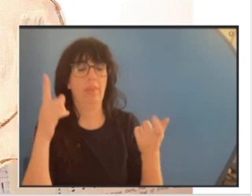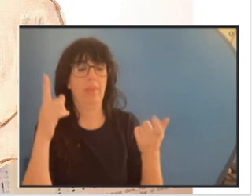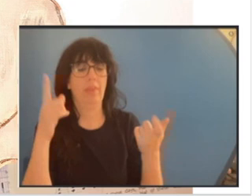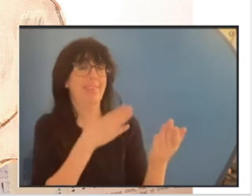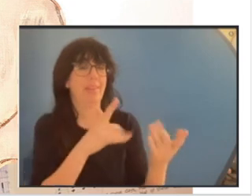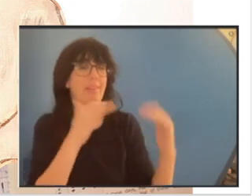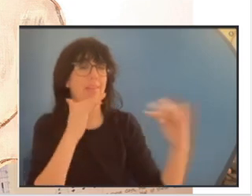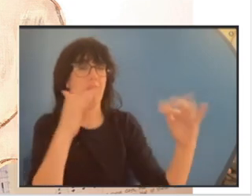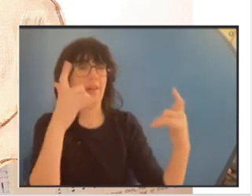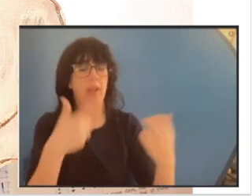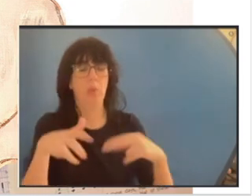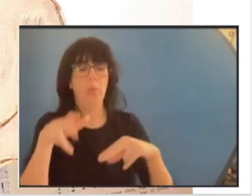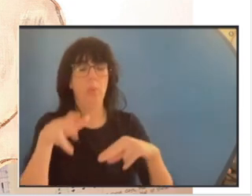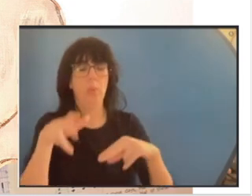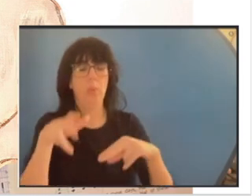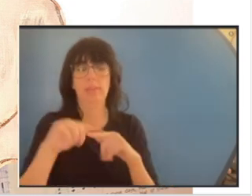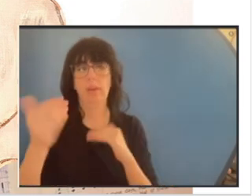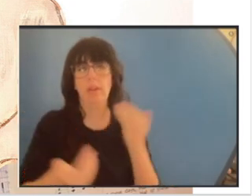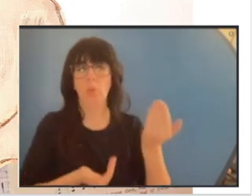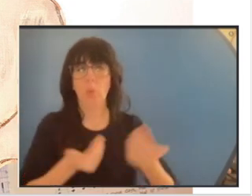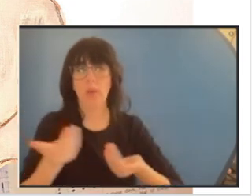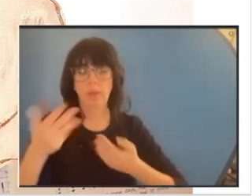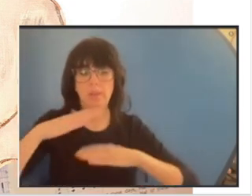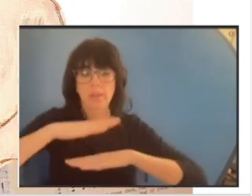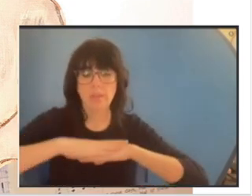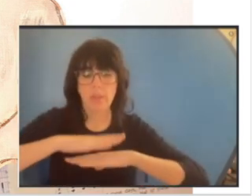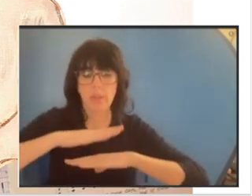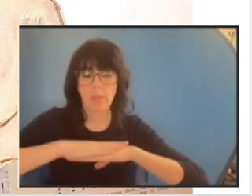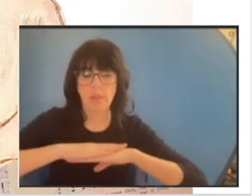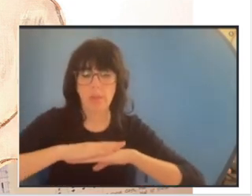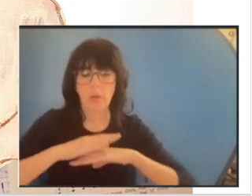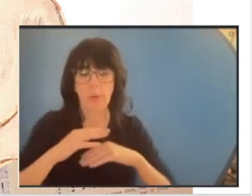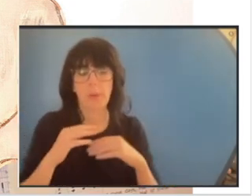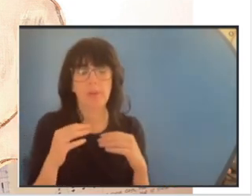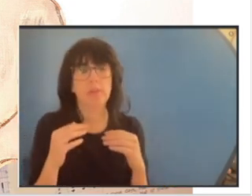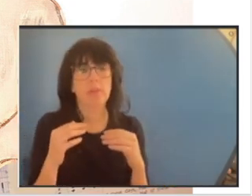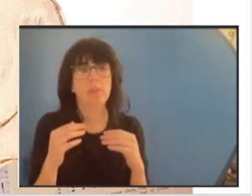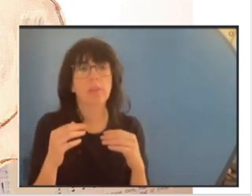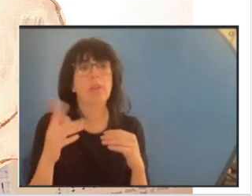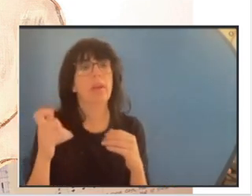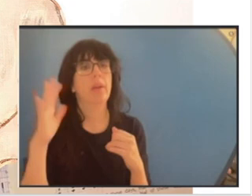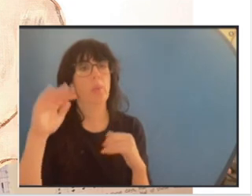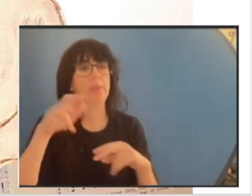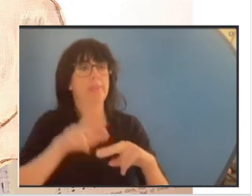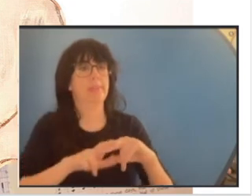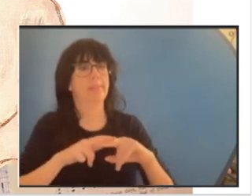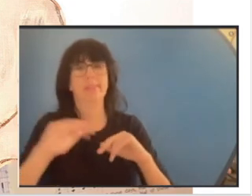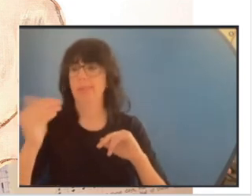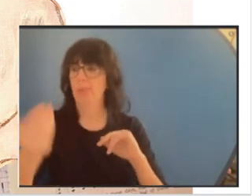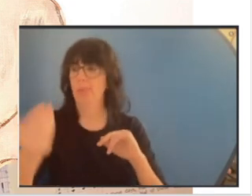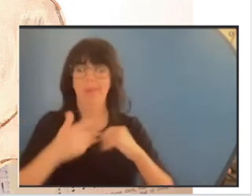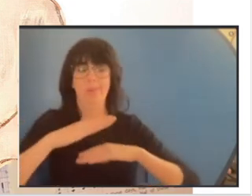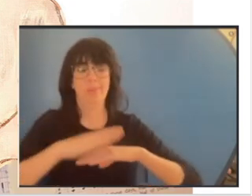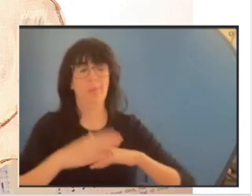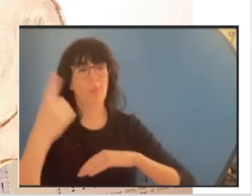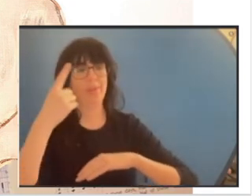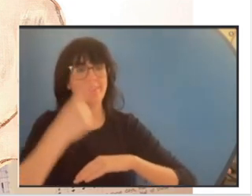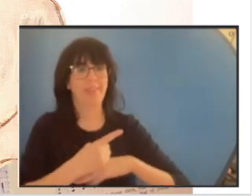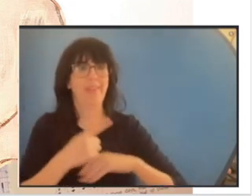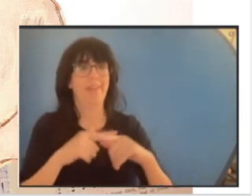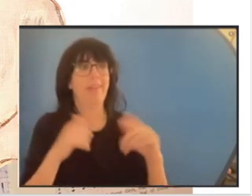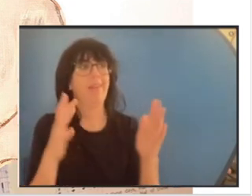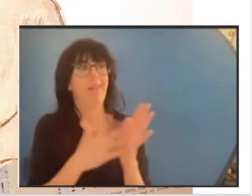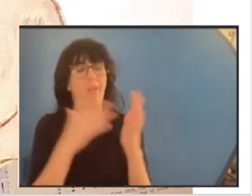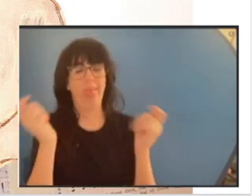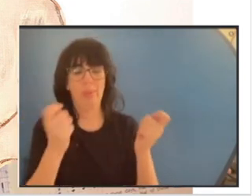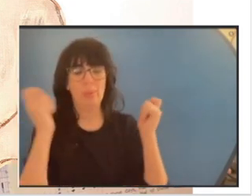welcome table. I'm gonna sit at the welcome table one of these days. Hallelujah. I'm